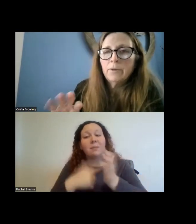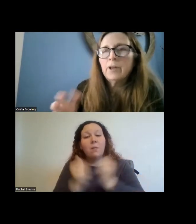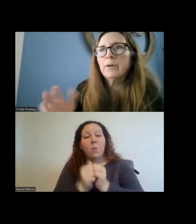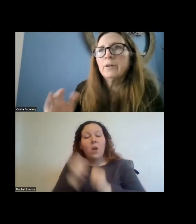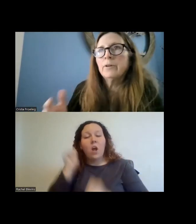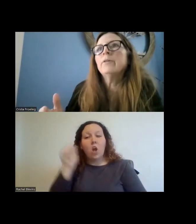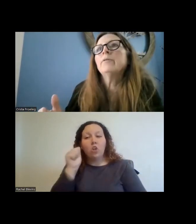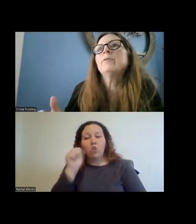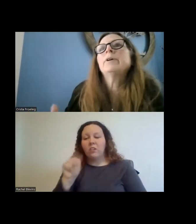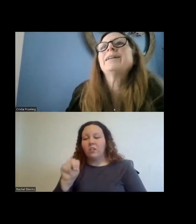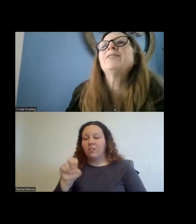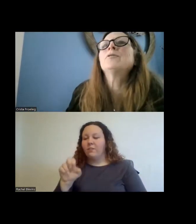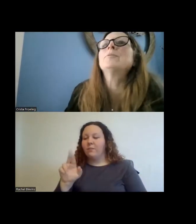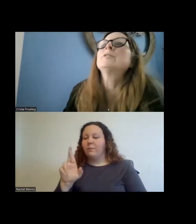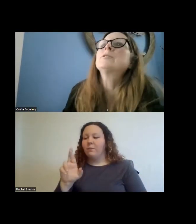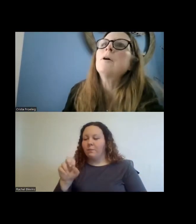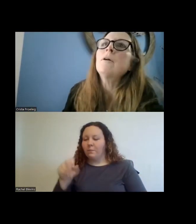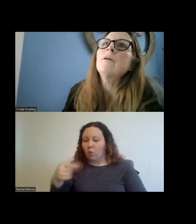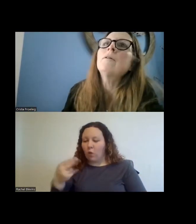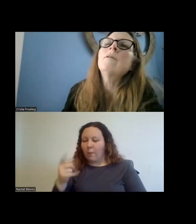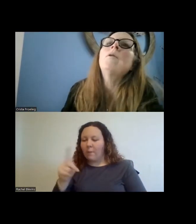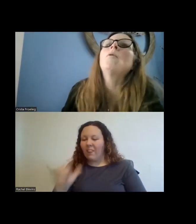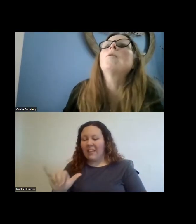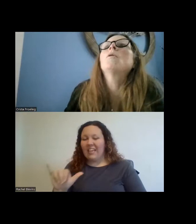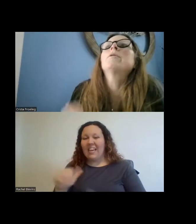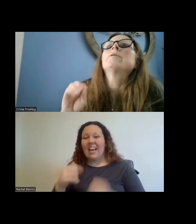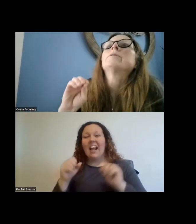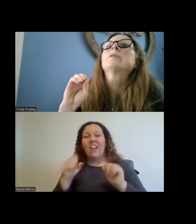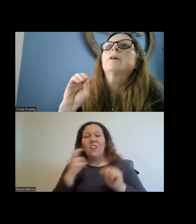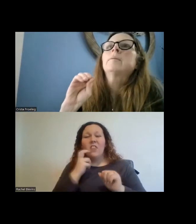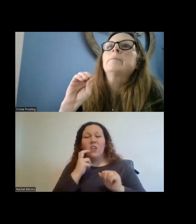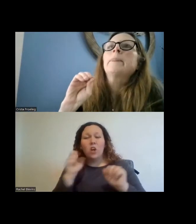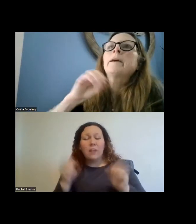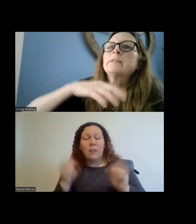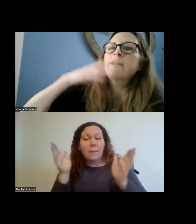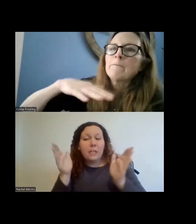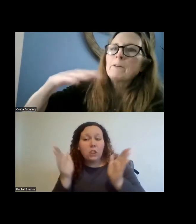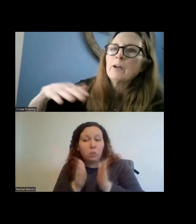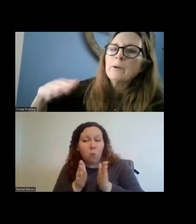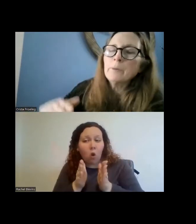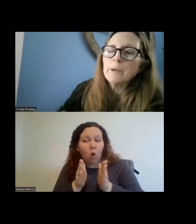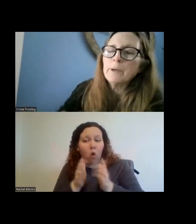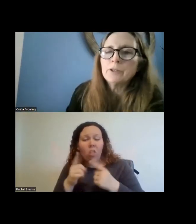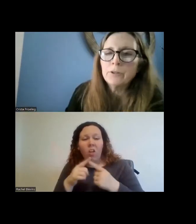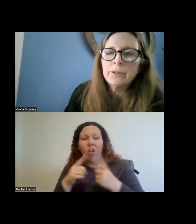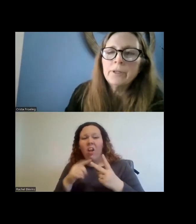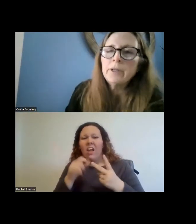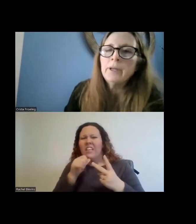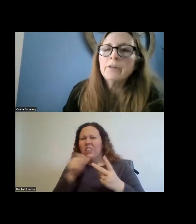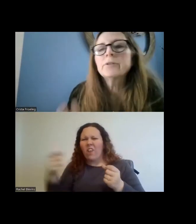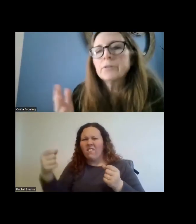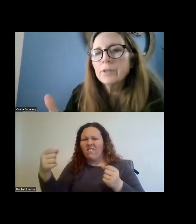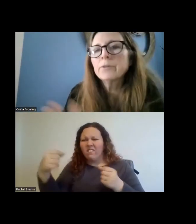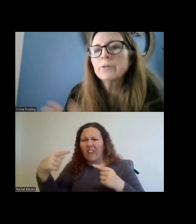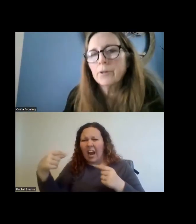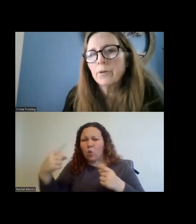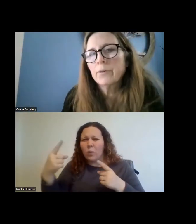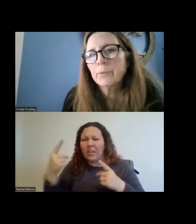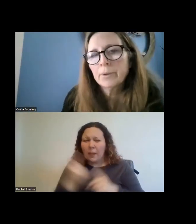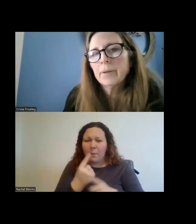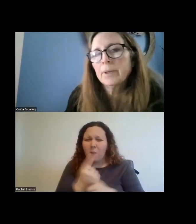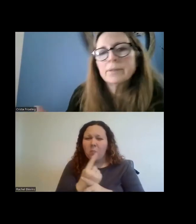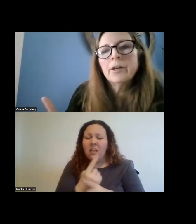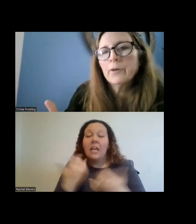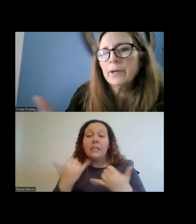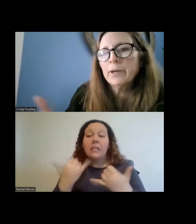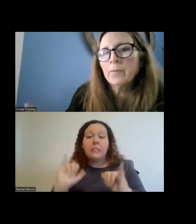with the hearing nerve, it can either be small or it's not firing the way it should. They'll still do a cochlear